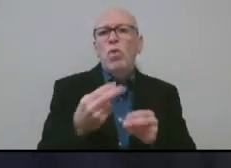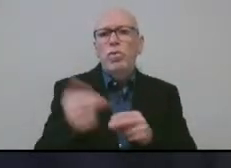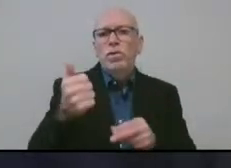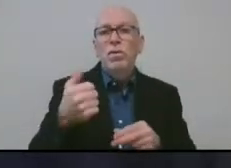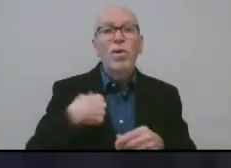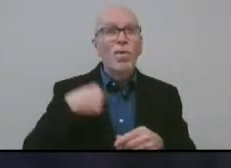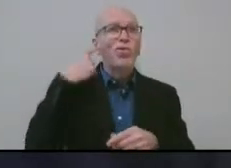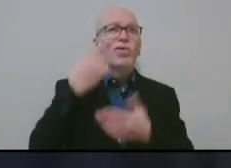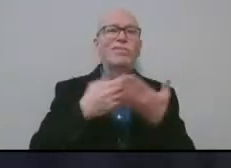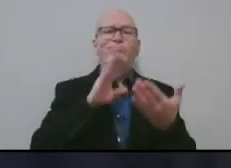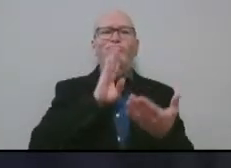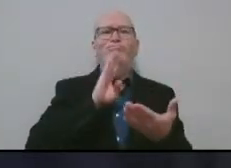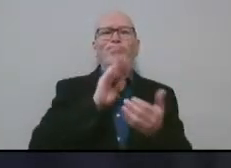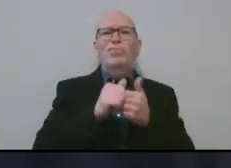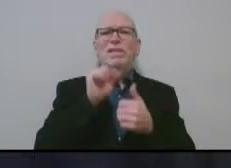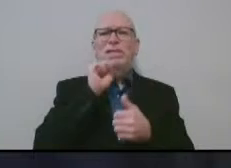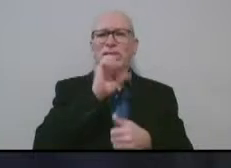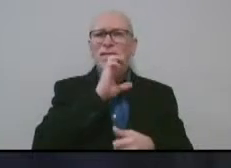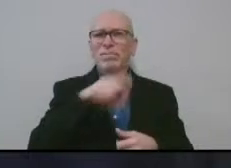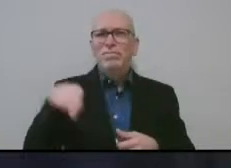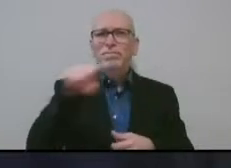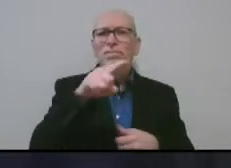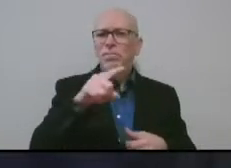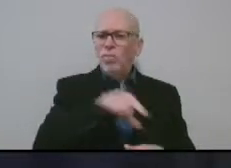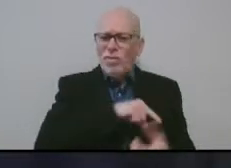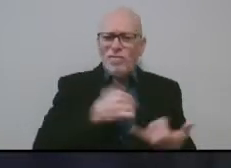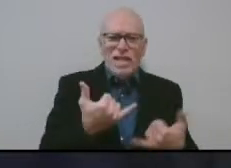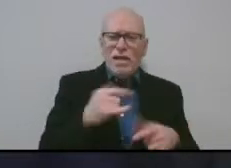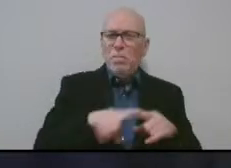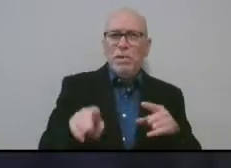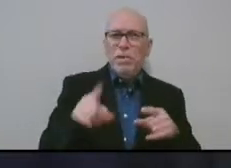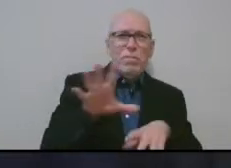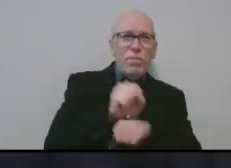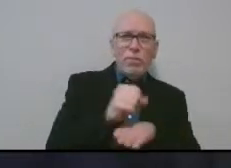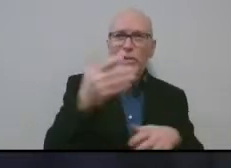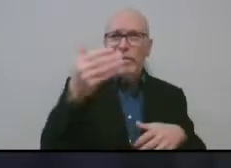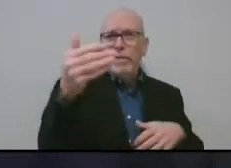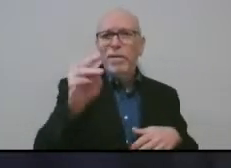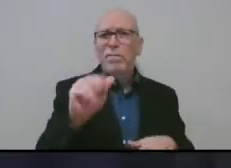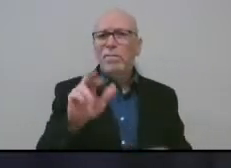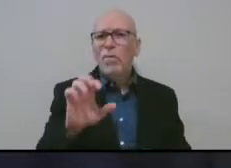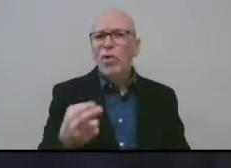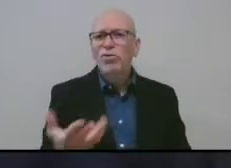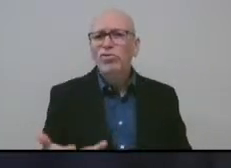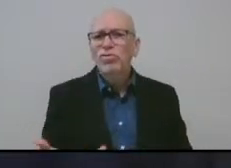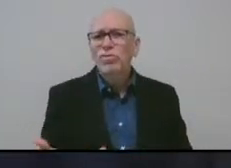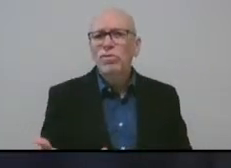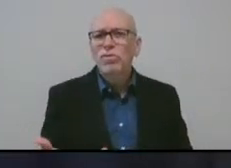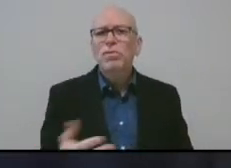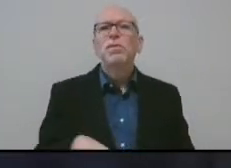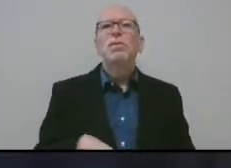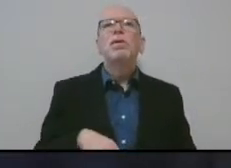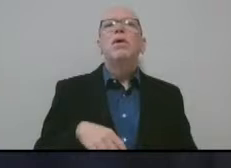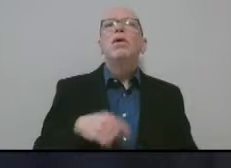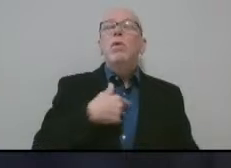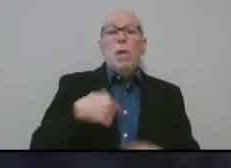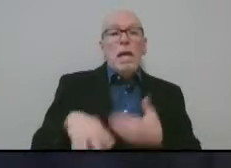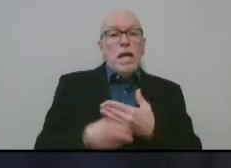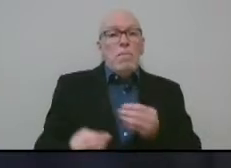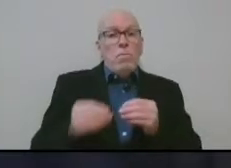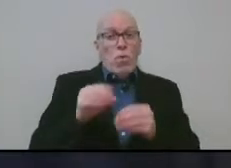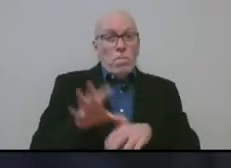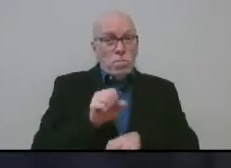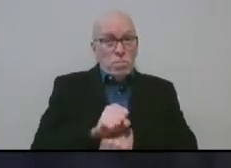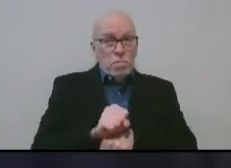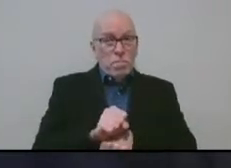our seniors who are eligible now but cannot get an appointment until after March 1st. As we have added more appointments, we have identified